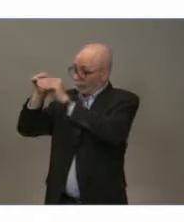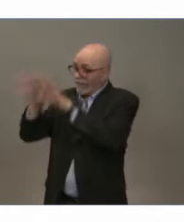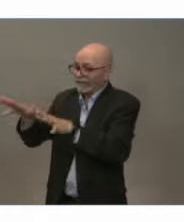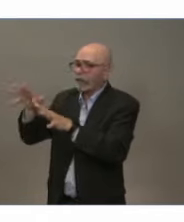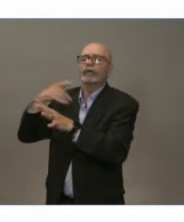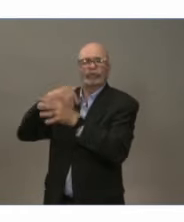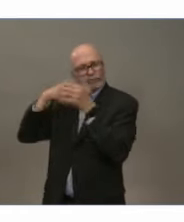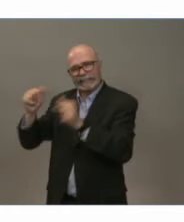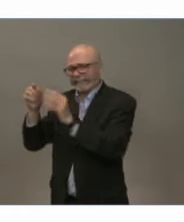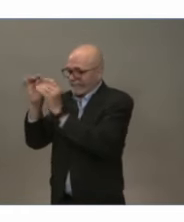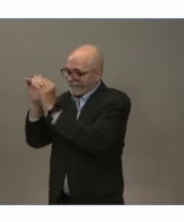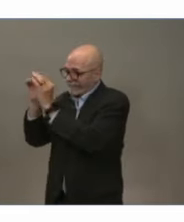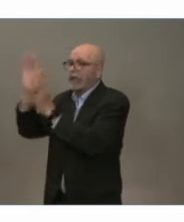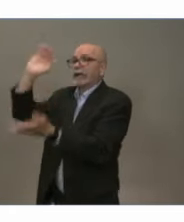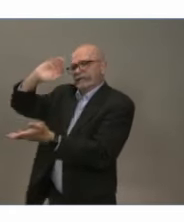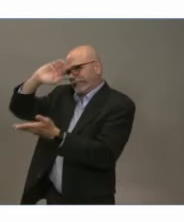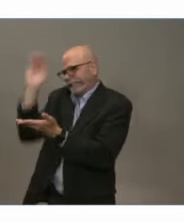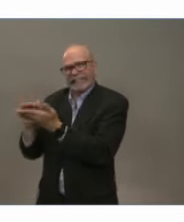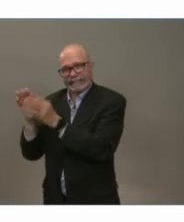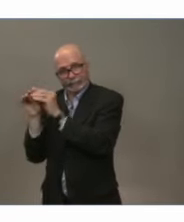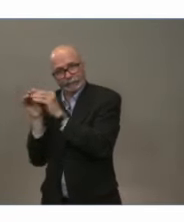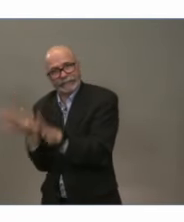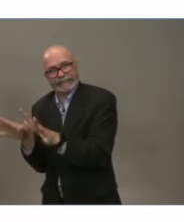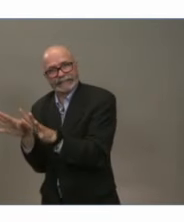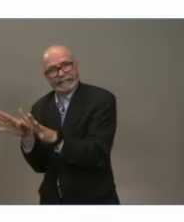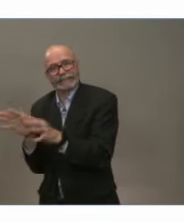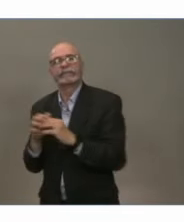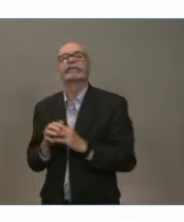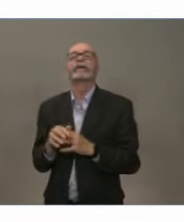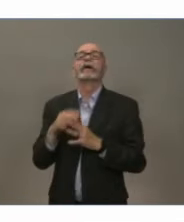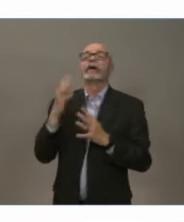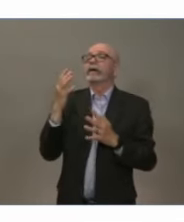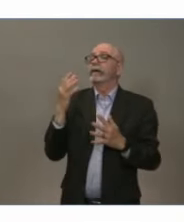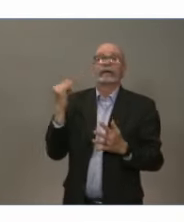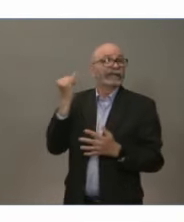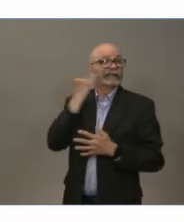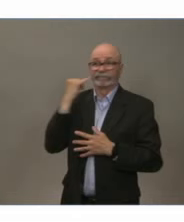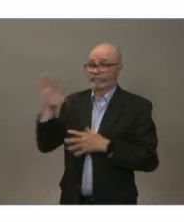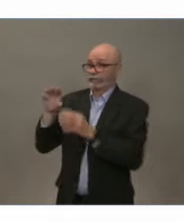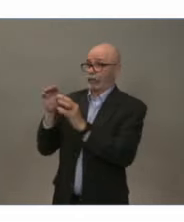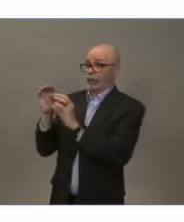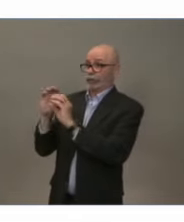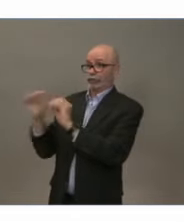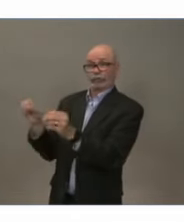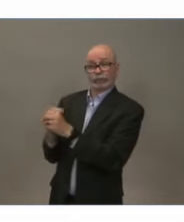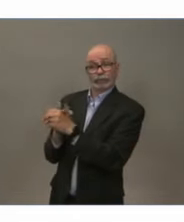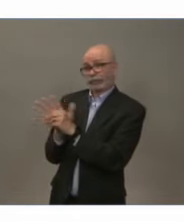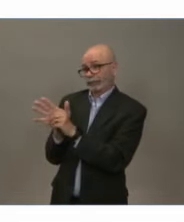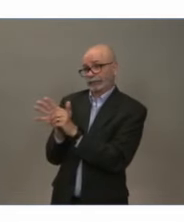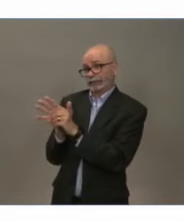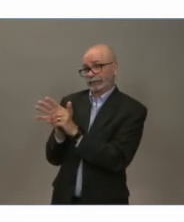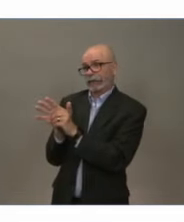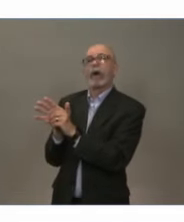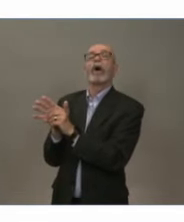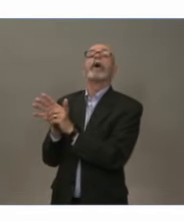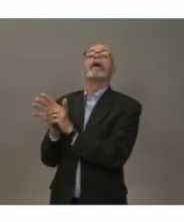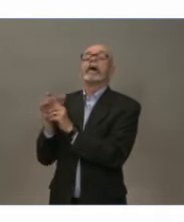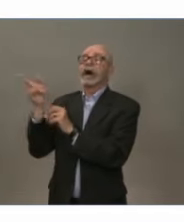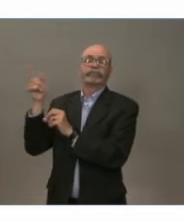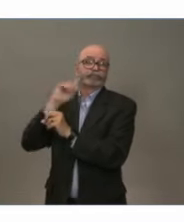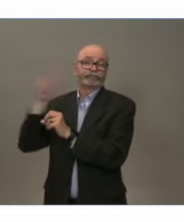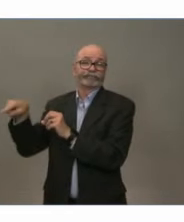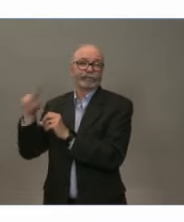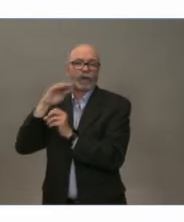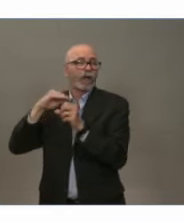for COVID to be introduced into our long-term care facilities where our most vulnerable live. So the two go hand in